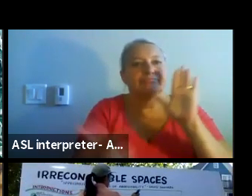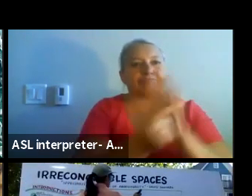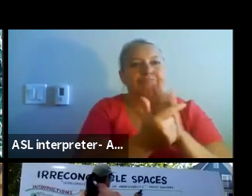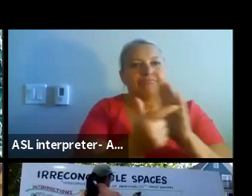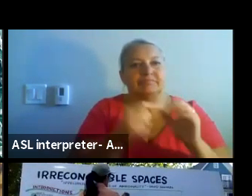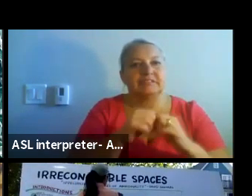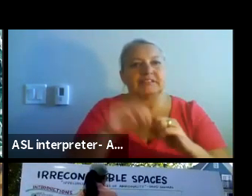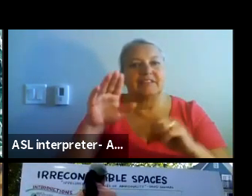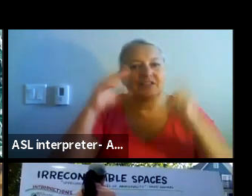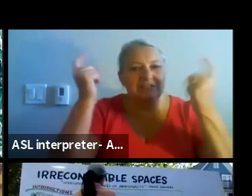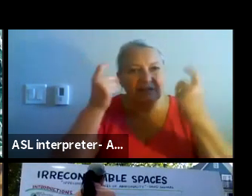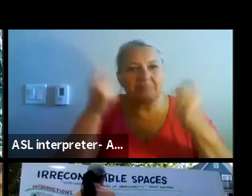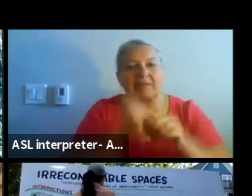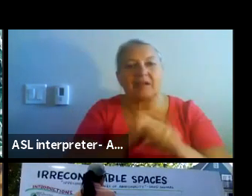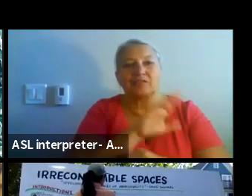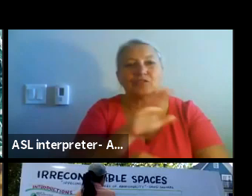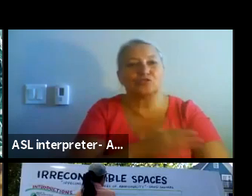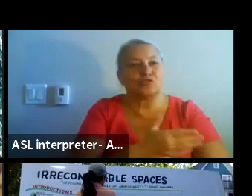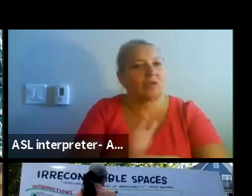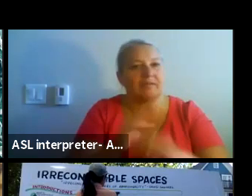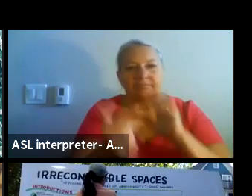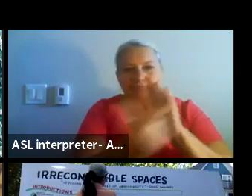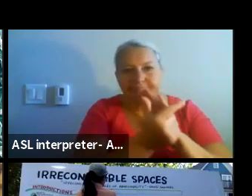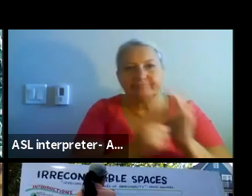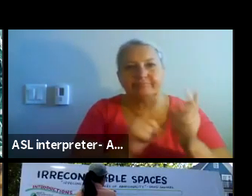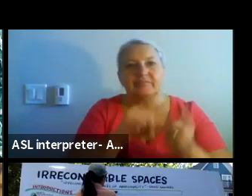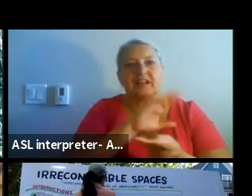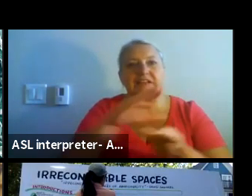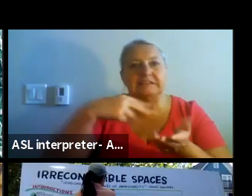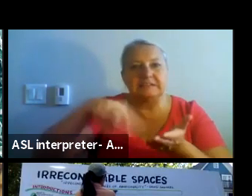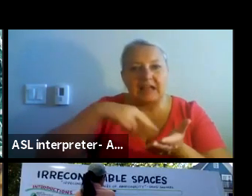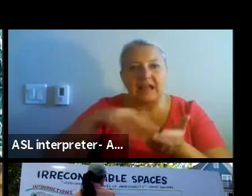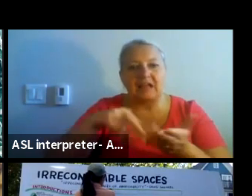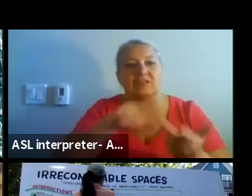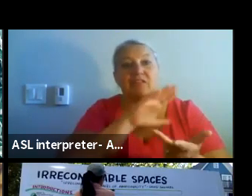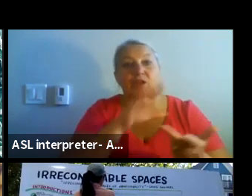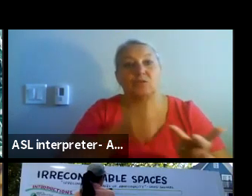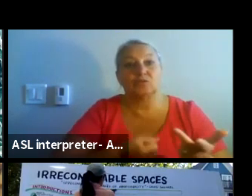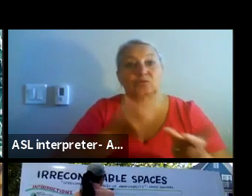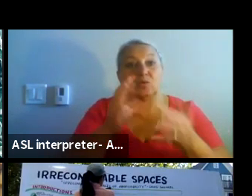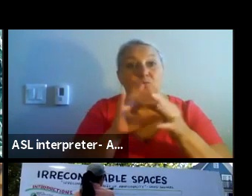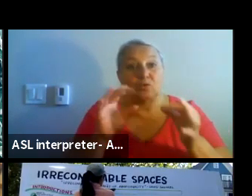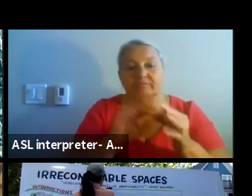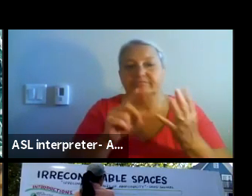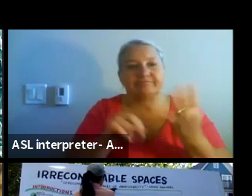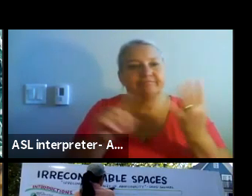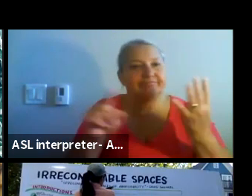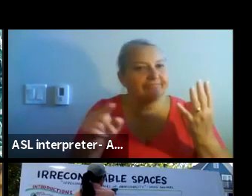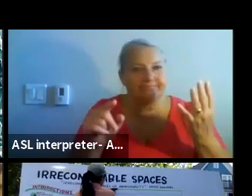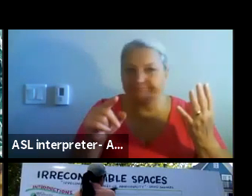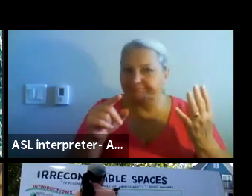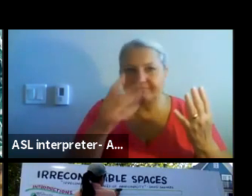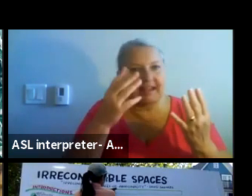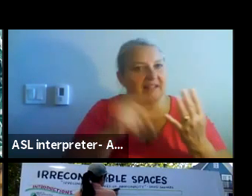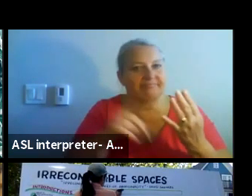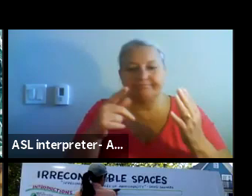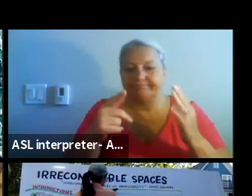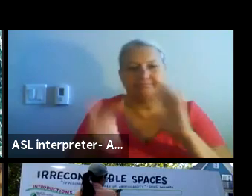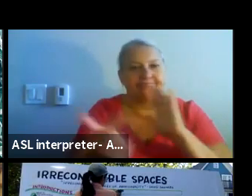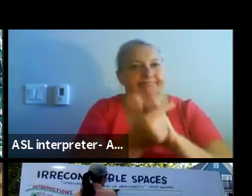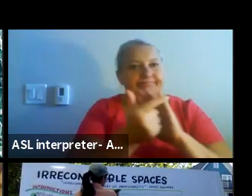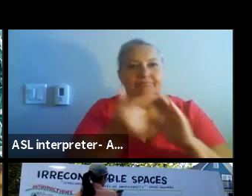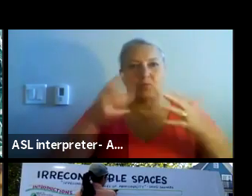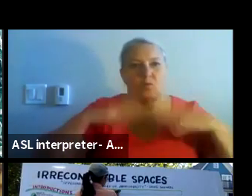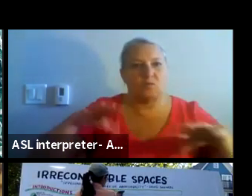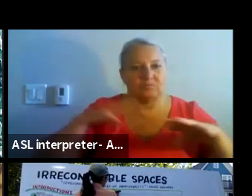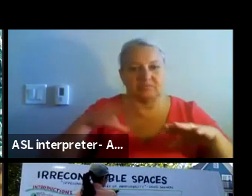silenced our songs, prohibited our dances and storytelling and the wearing of regalia until